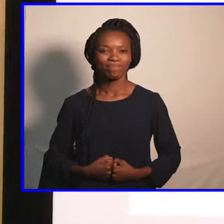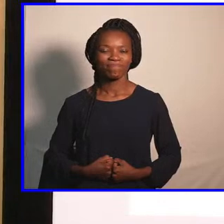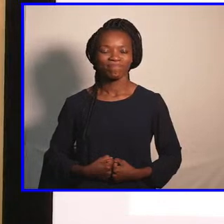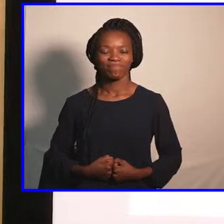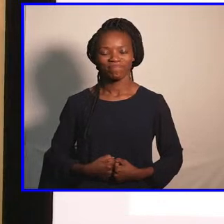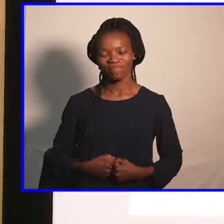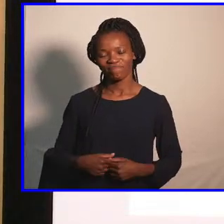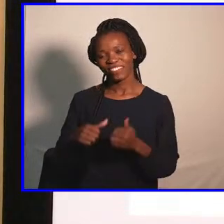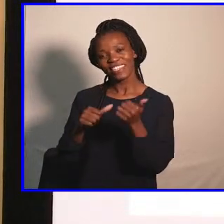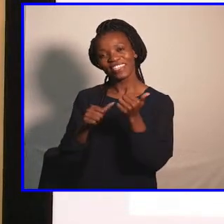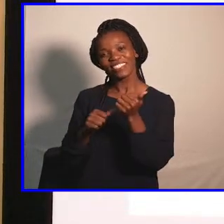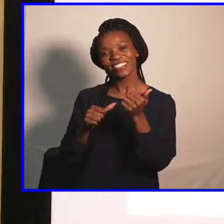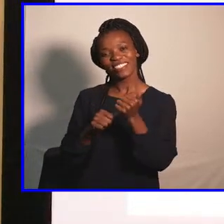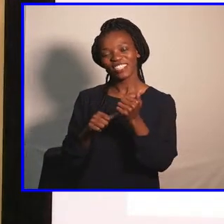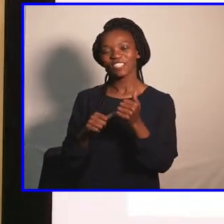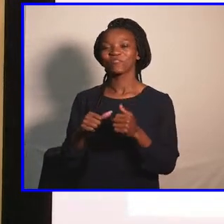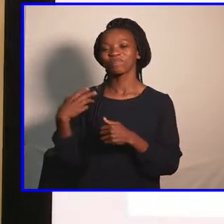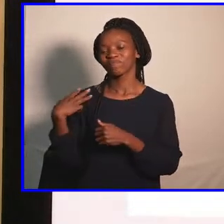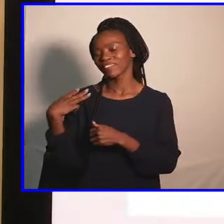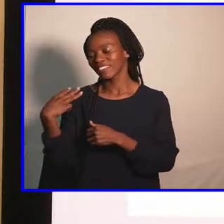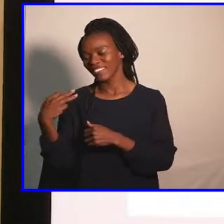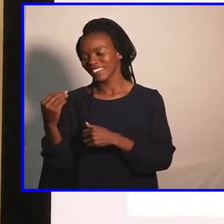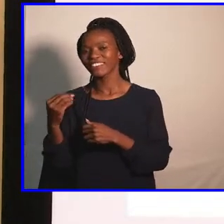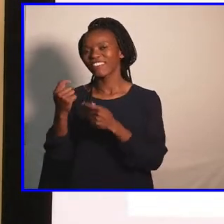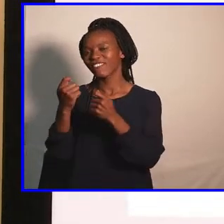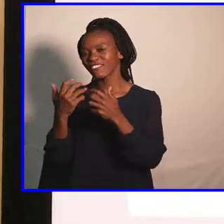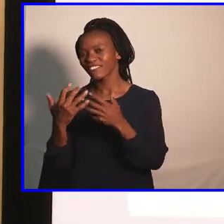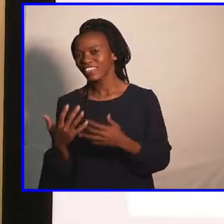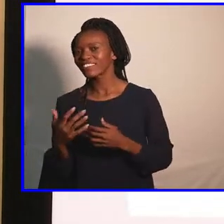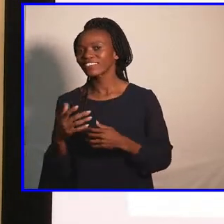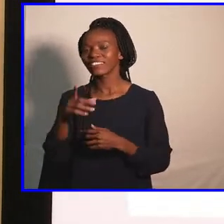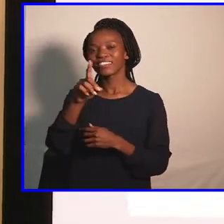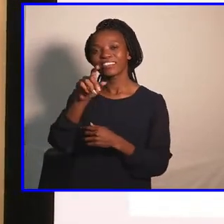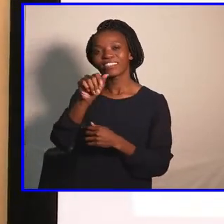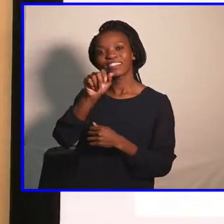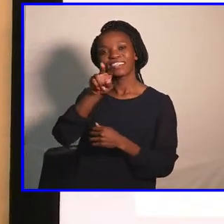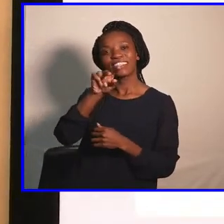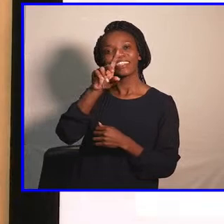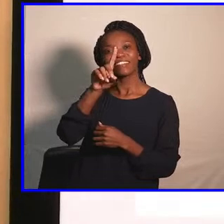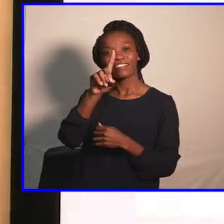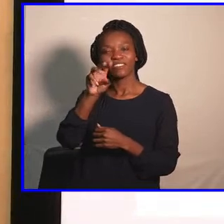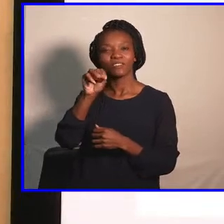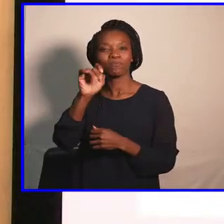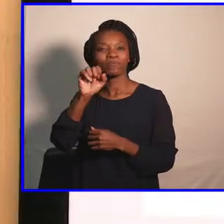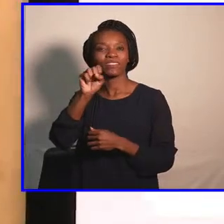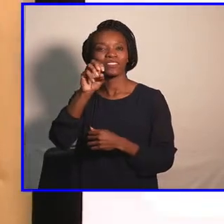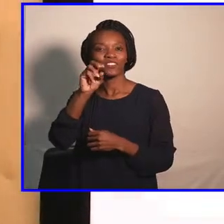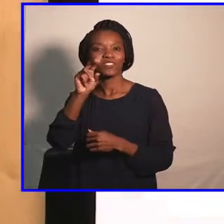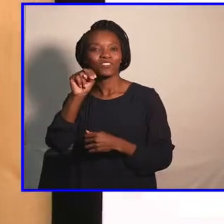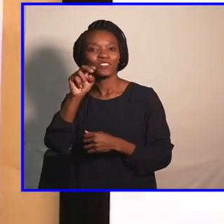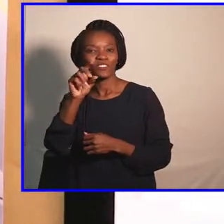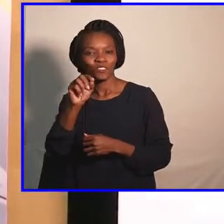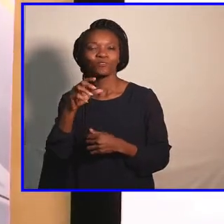Deputy Minister of Finance, David Masondo, Minister of Public Enterprises,